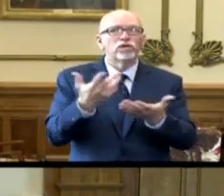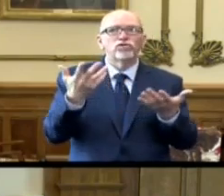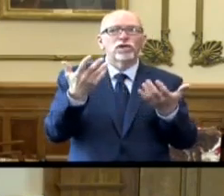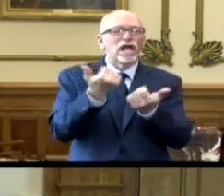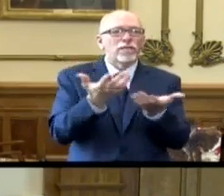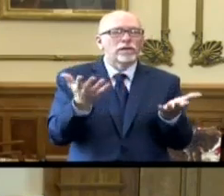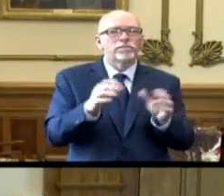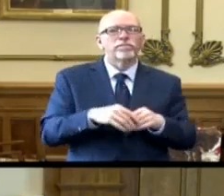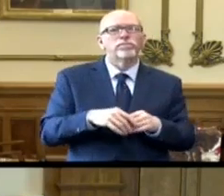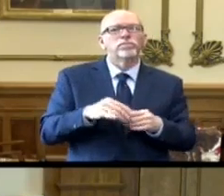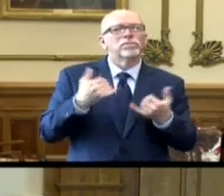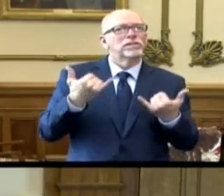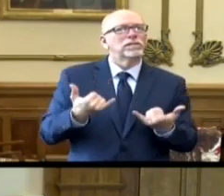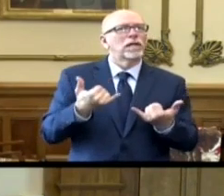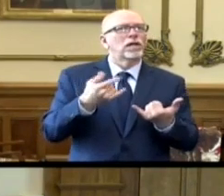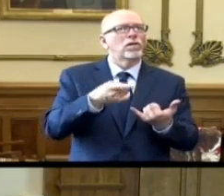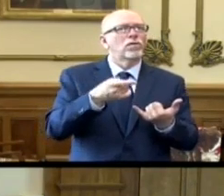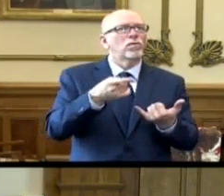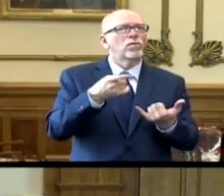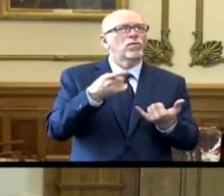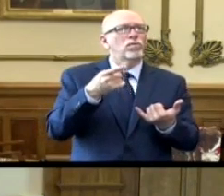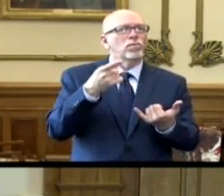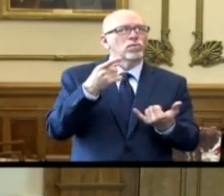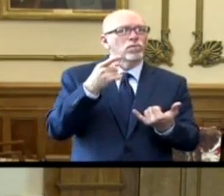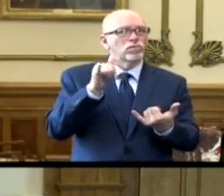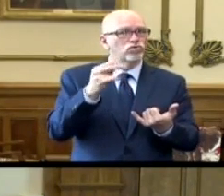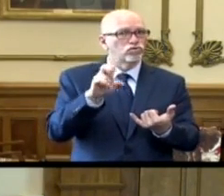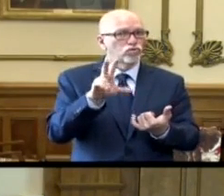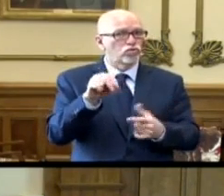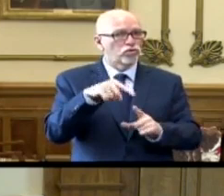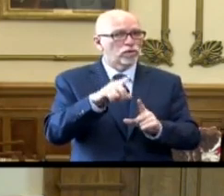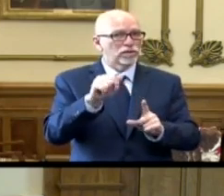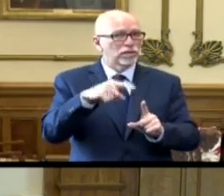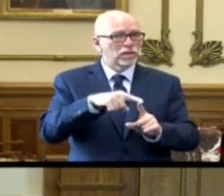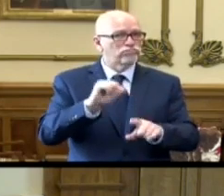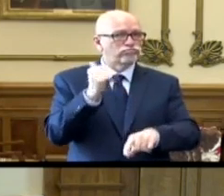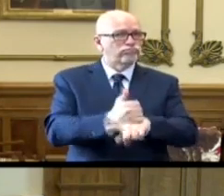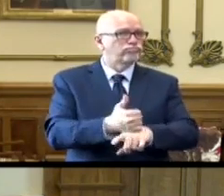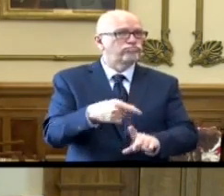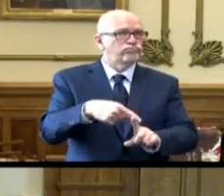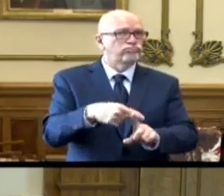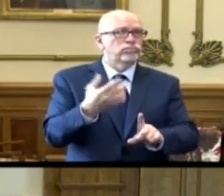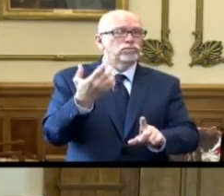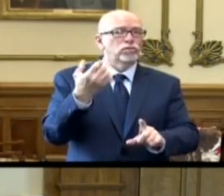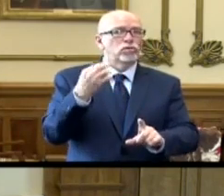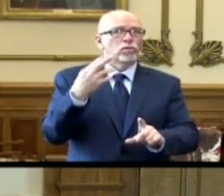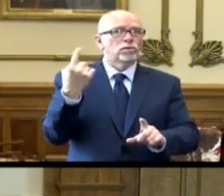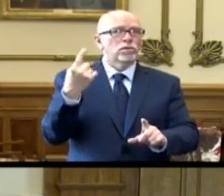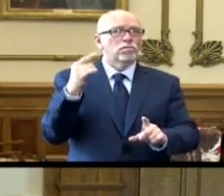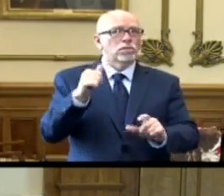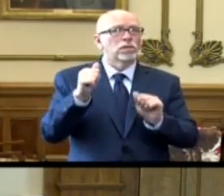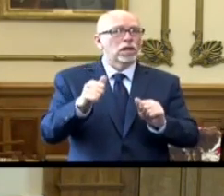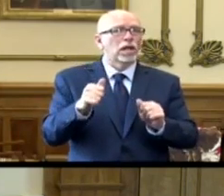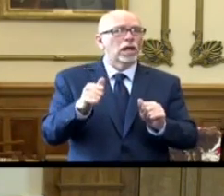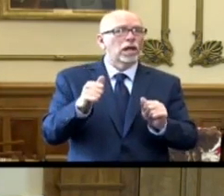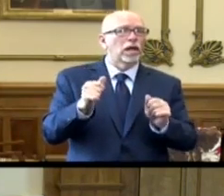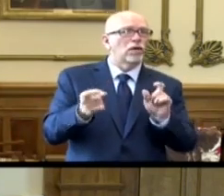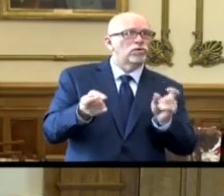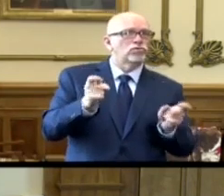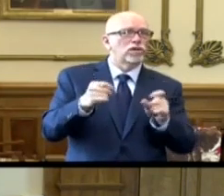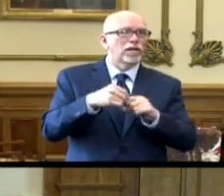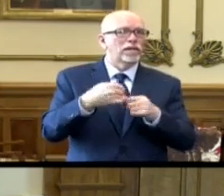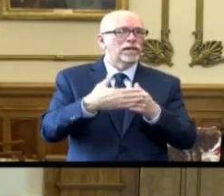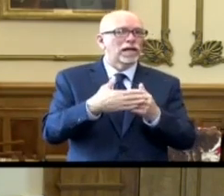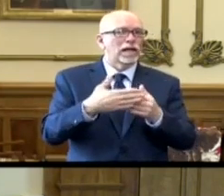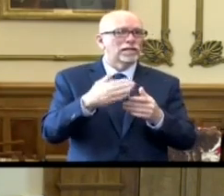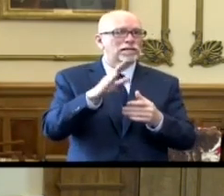Was that indeed your intention? And if so, is that June 30th date set in stone? or is that one of the things that could be eased in the next couple of rounds